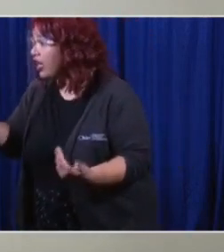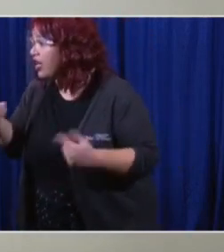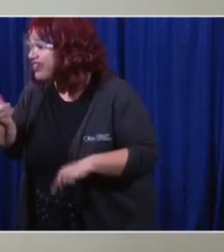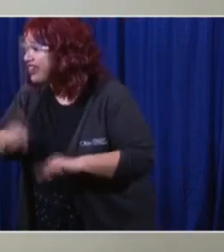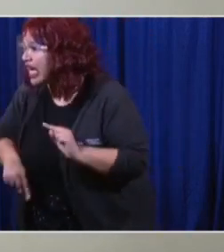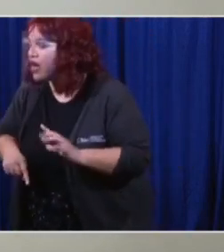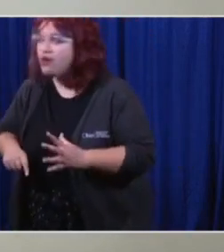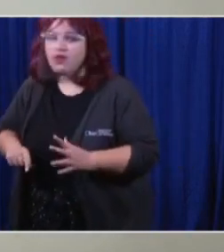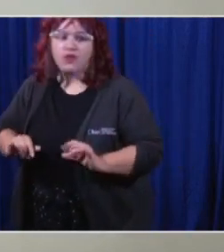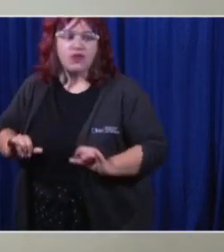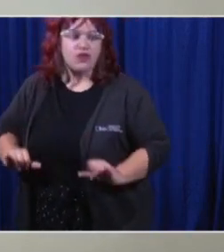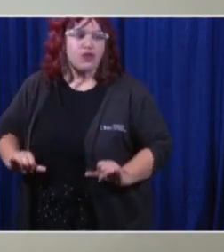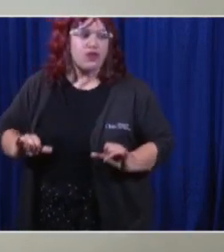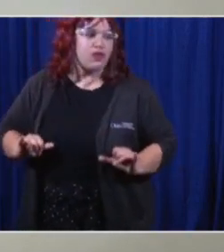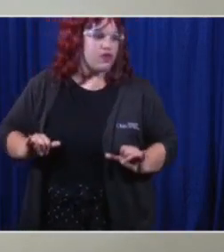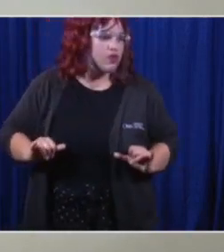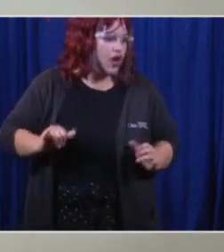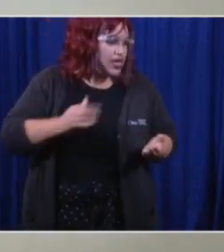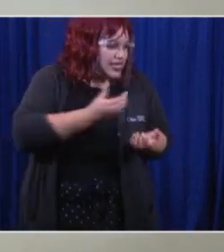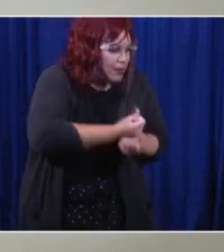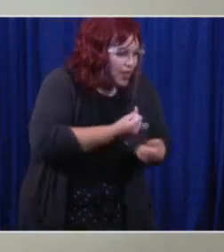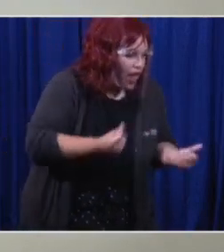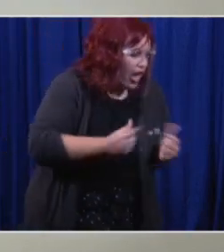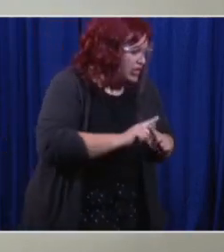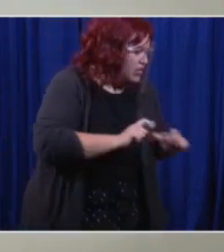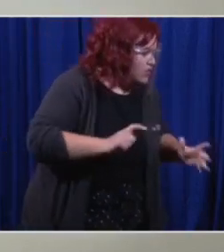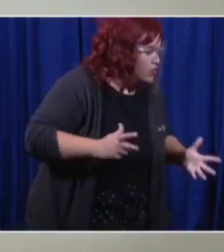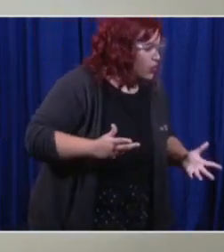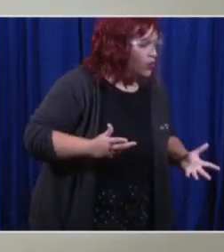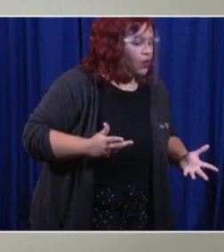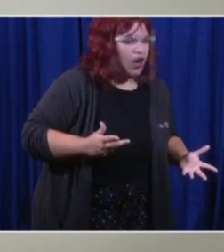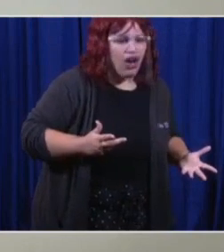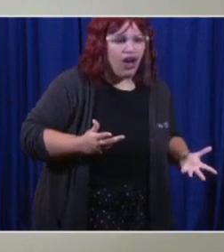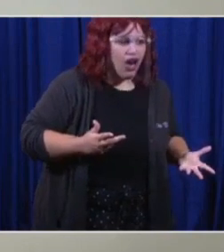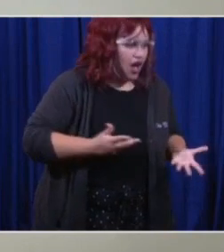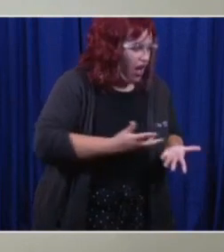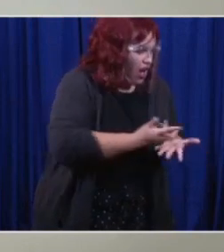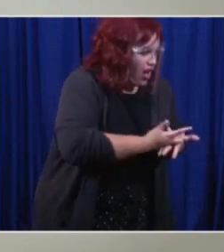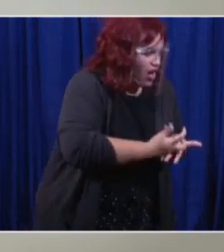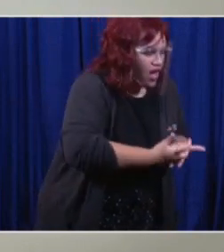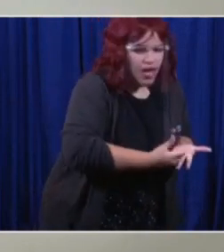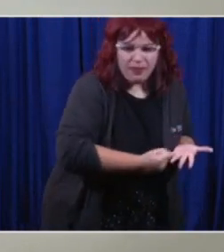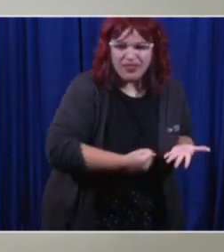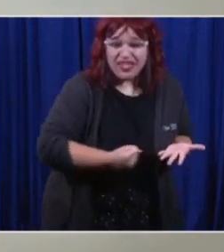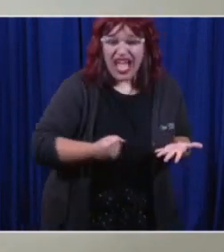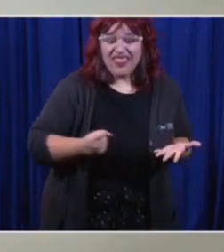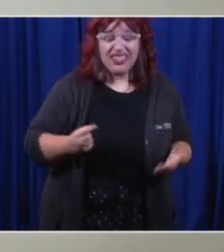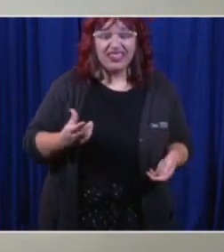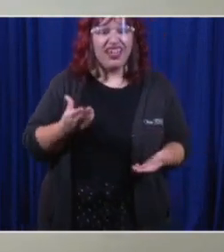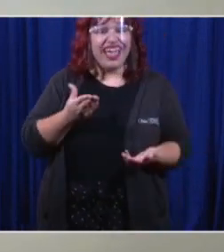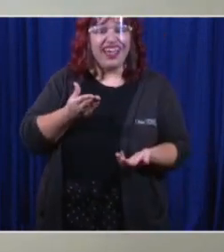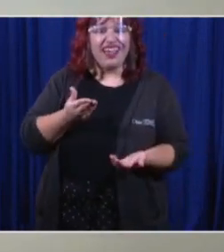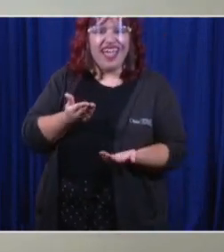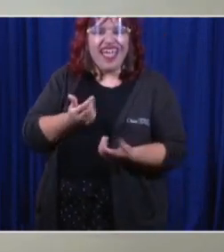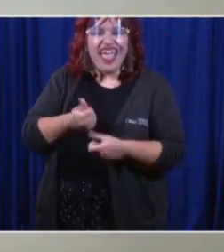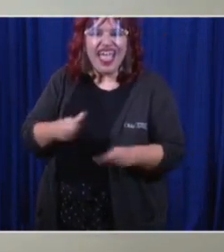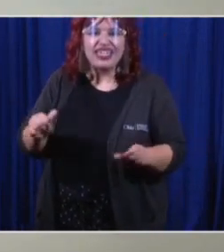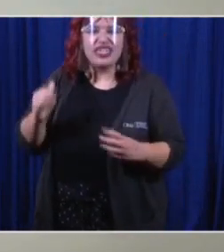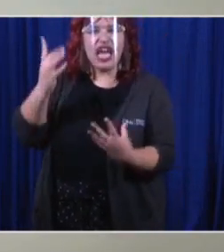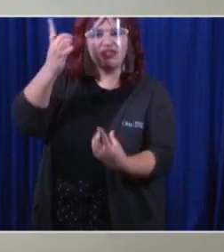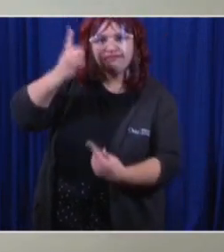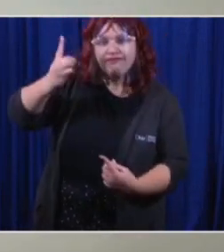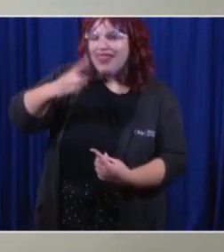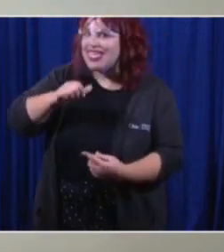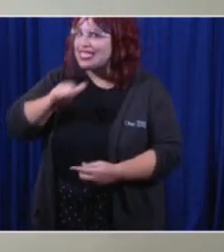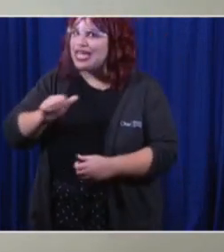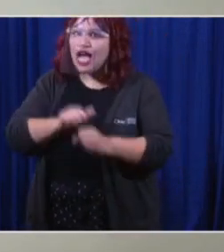needing to think about deferring non-COVID care, which we recognize really has had and would have adverse